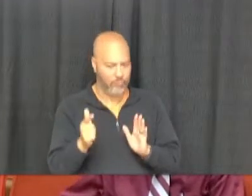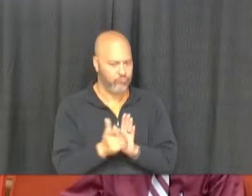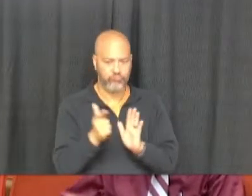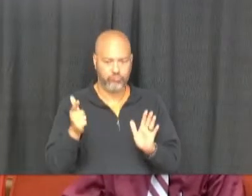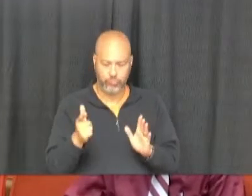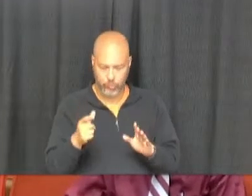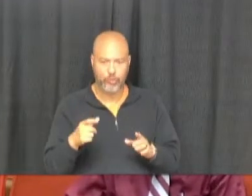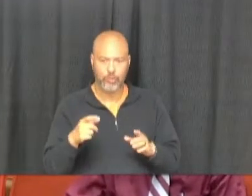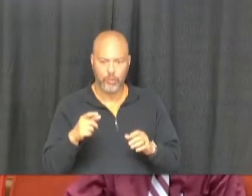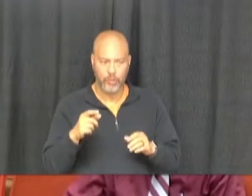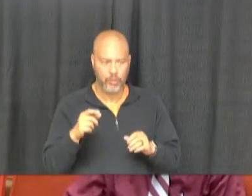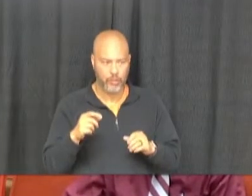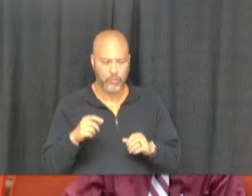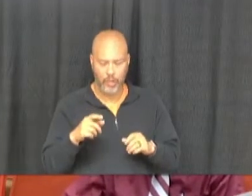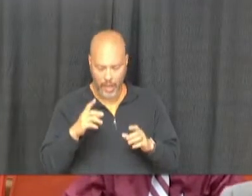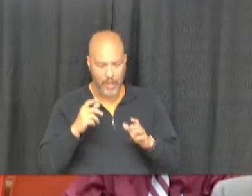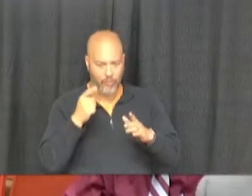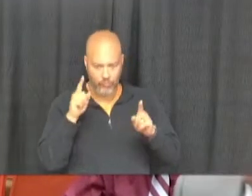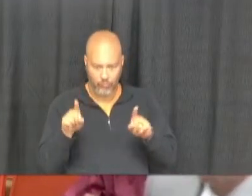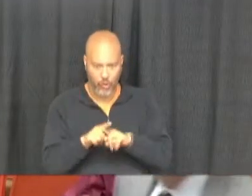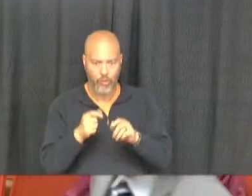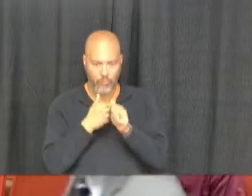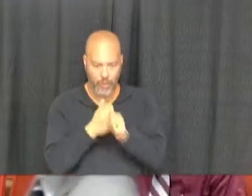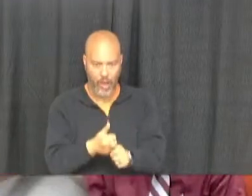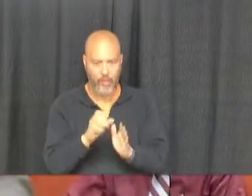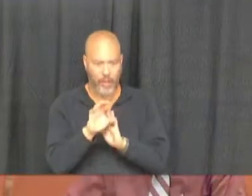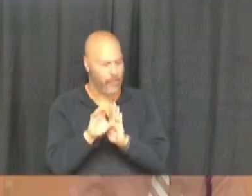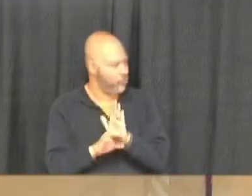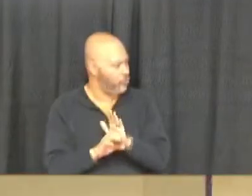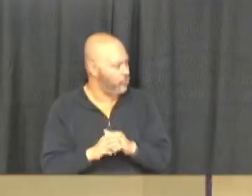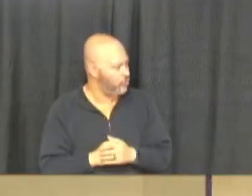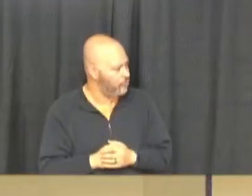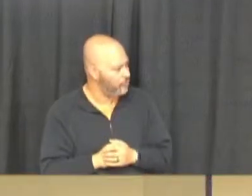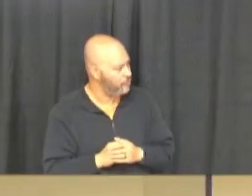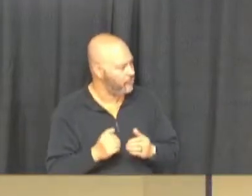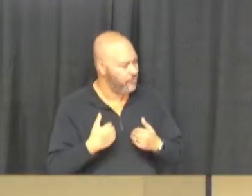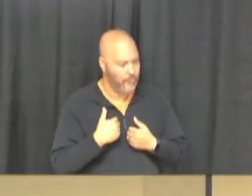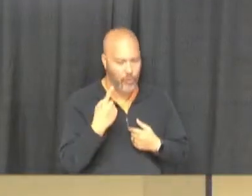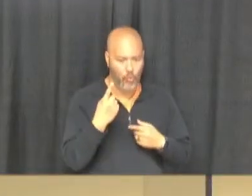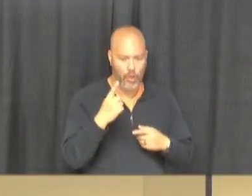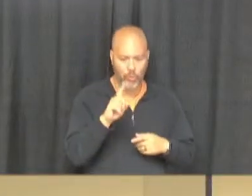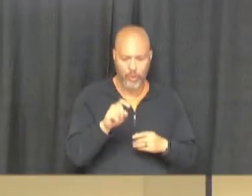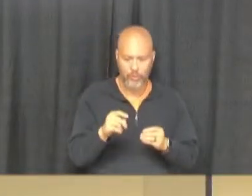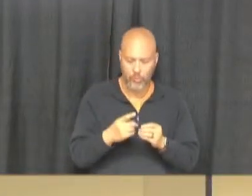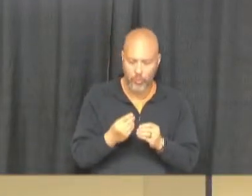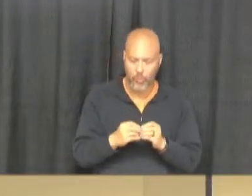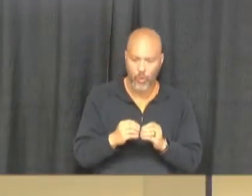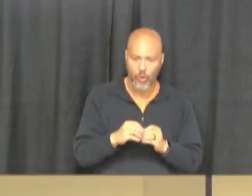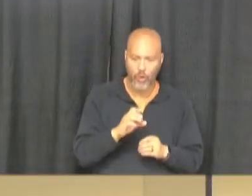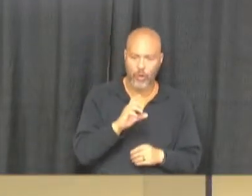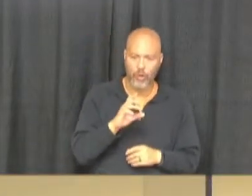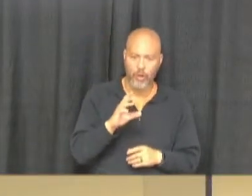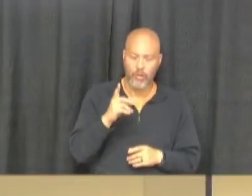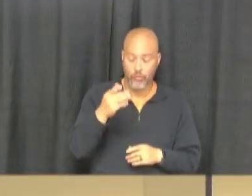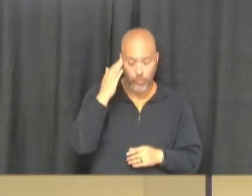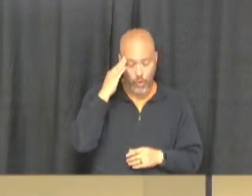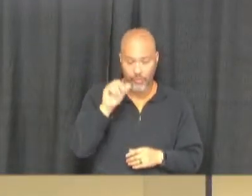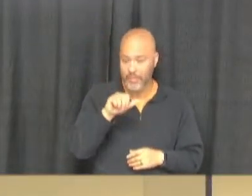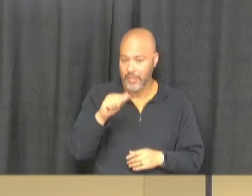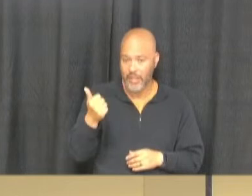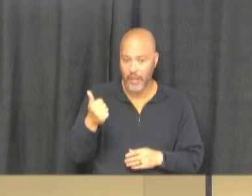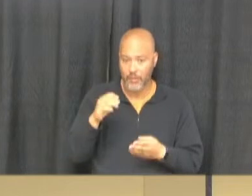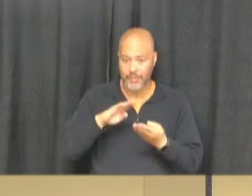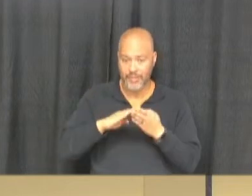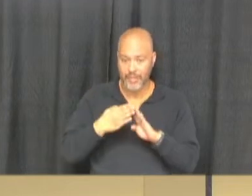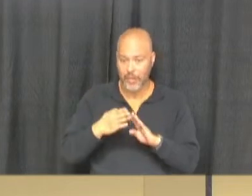It's fully constitutional. Councilperson Reed? I just got one more question for the chief. Do you know of any other cities or